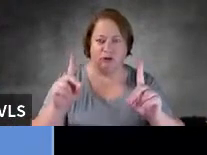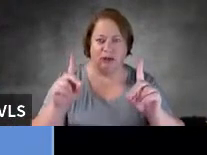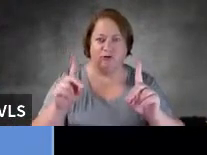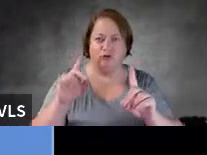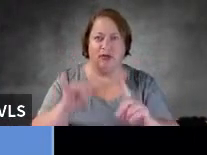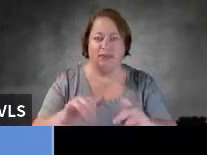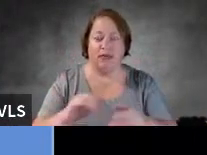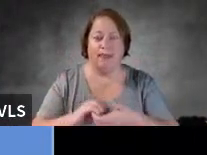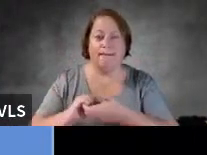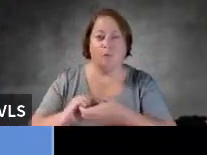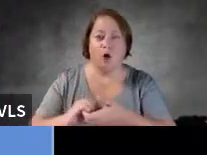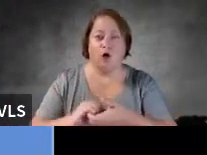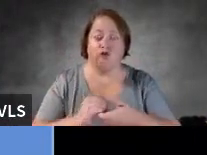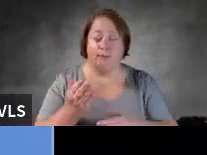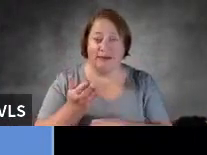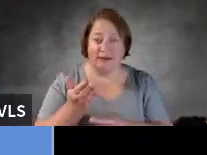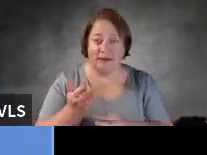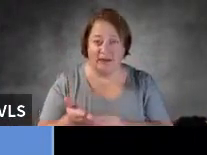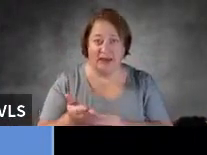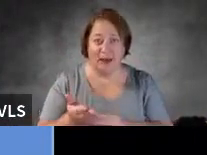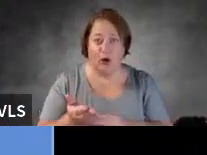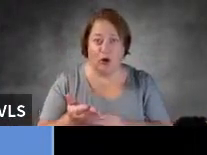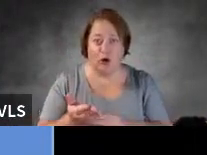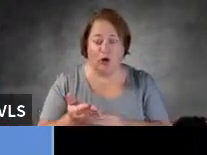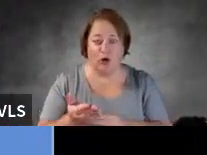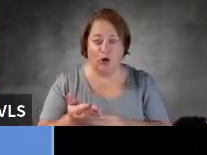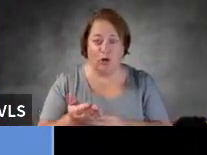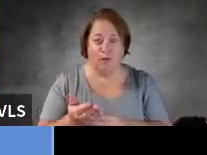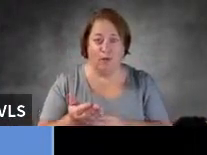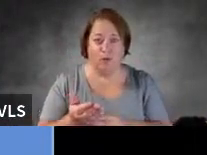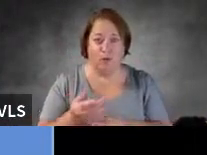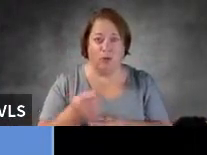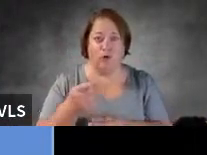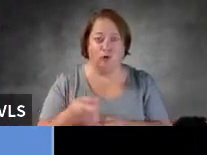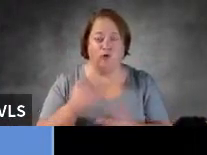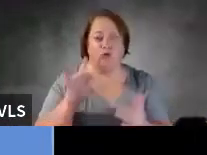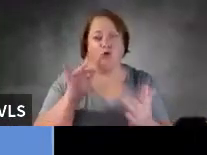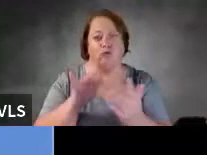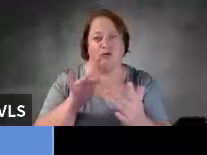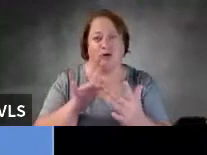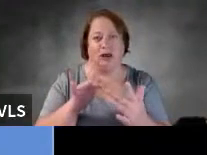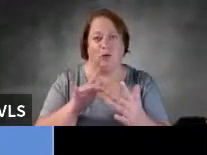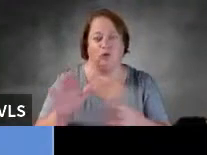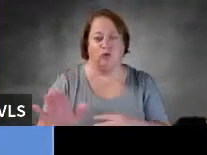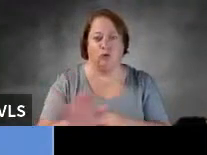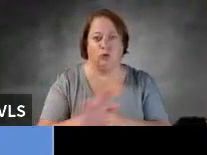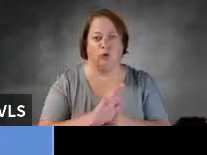the partnership is there within you reaching out to your